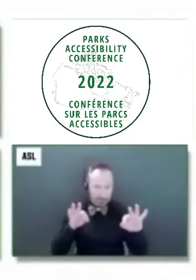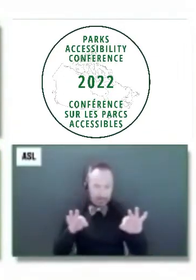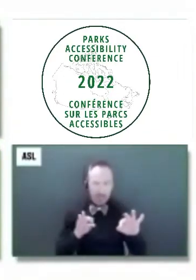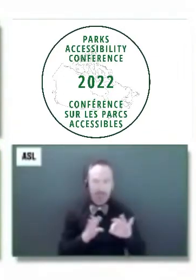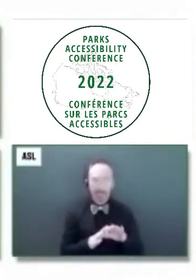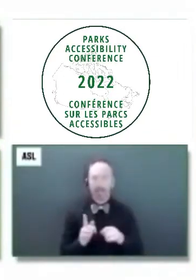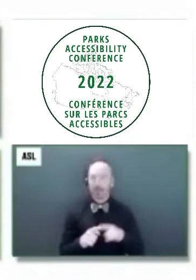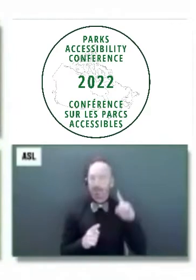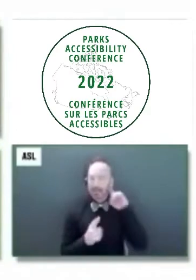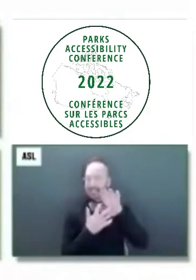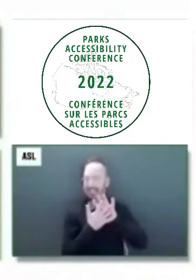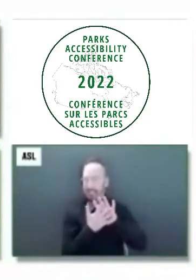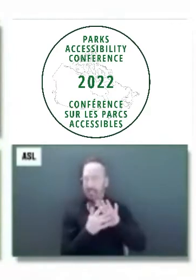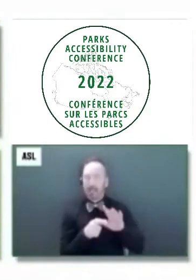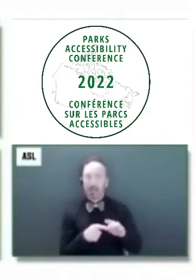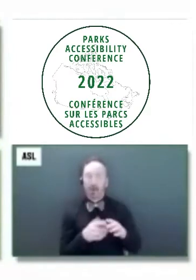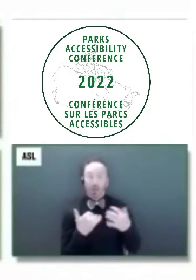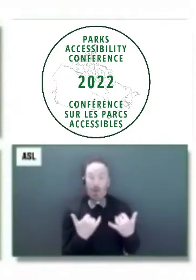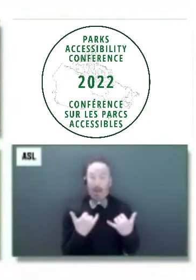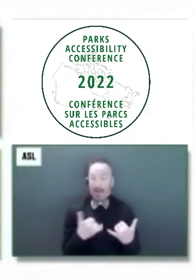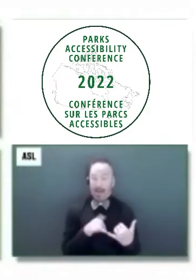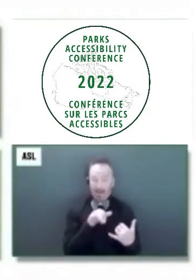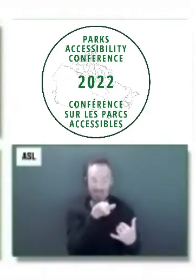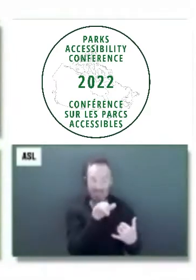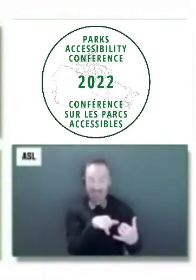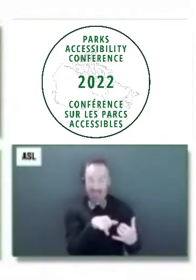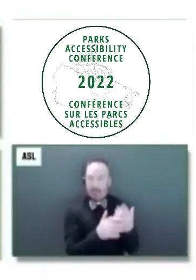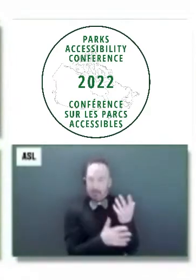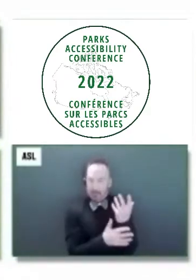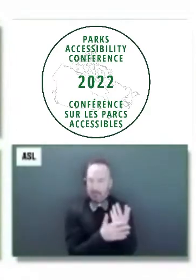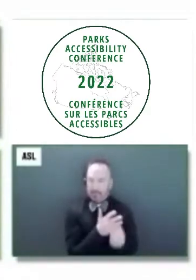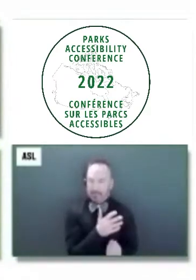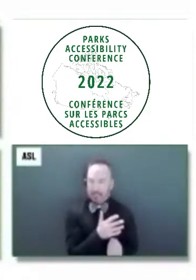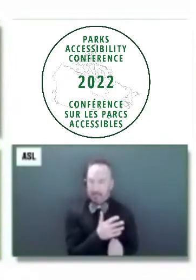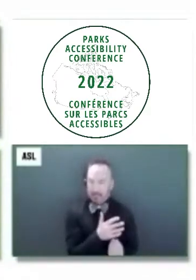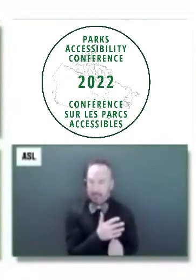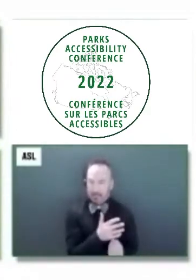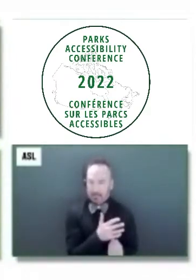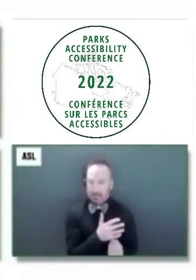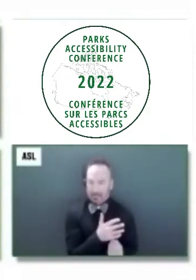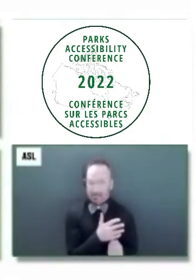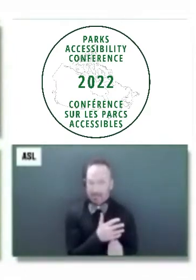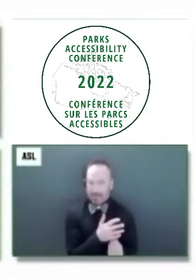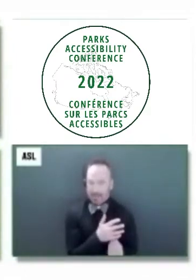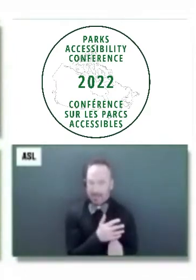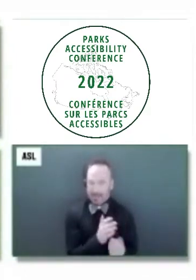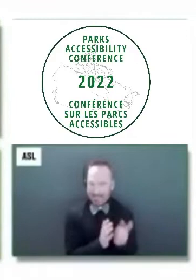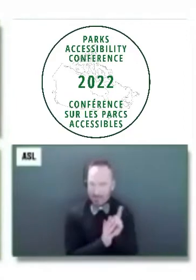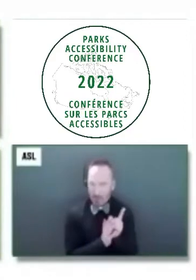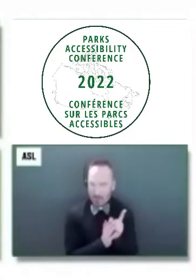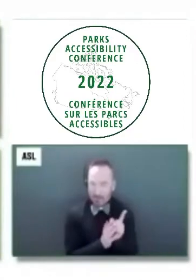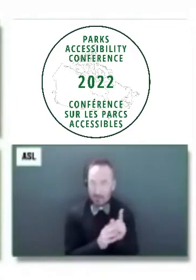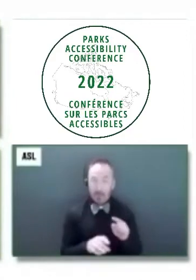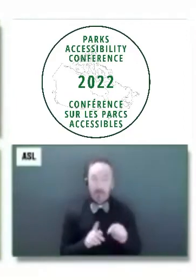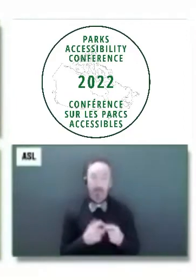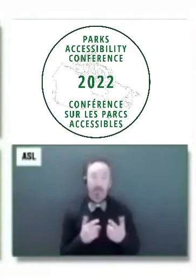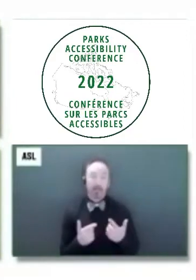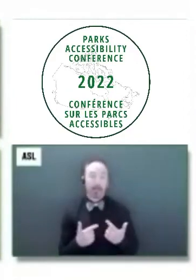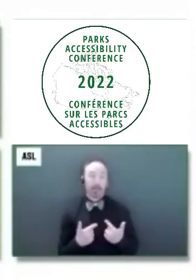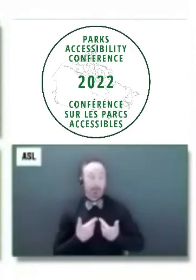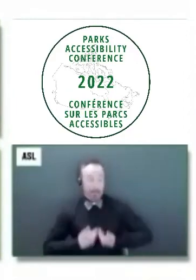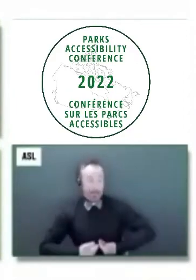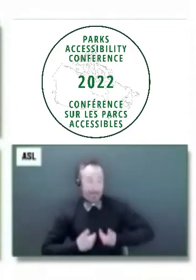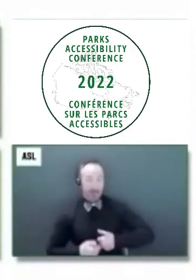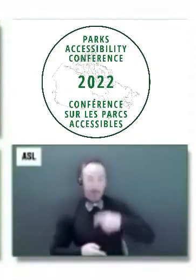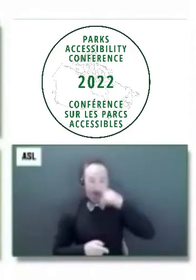missing elements at the moment. But again, always trying to be the optimist around things. And through my